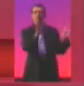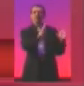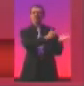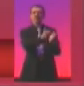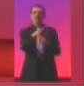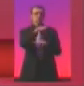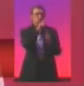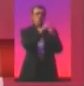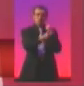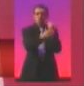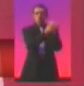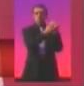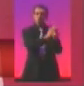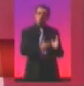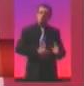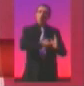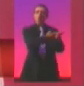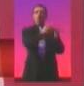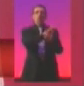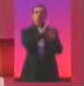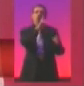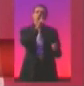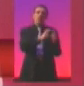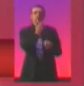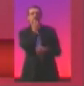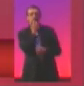do more, not less.